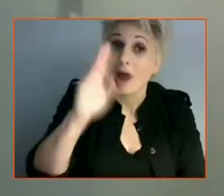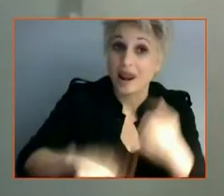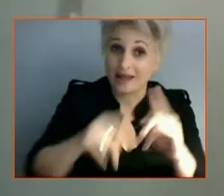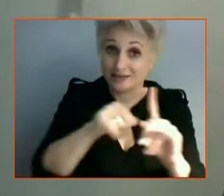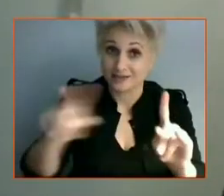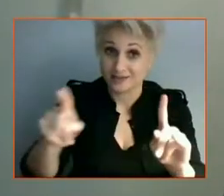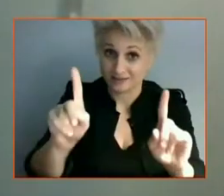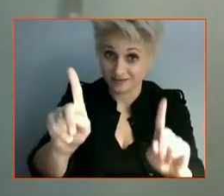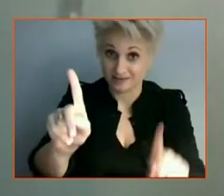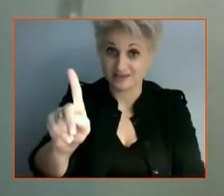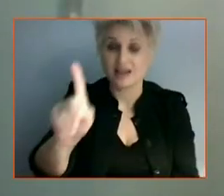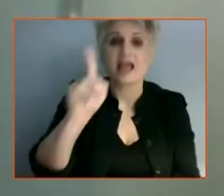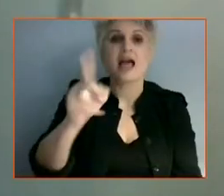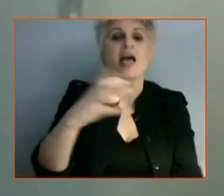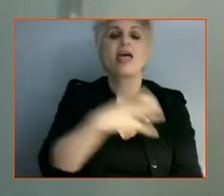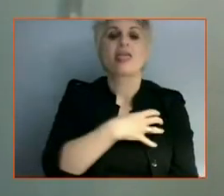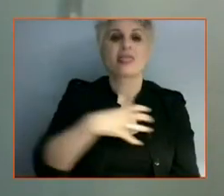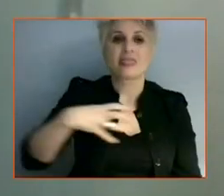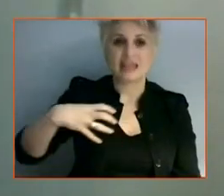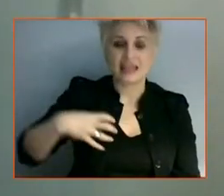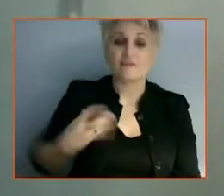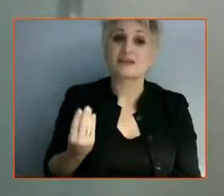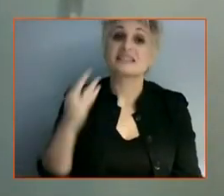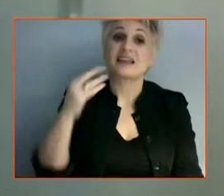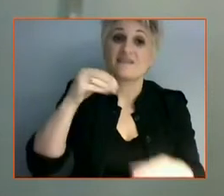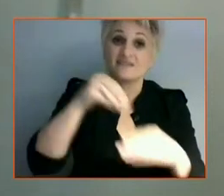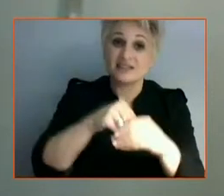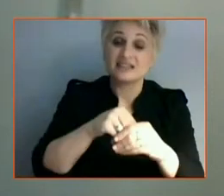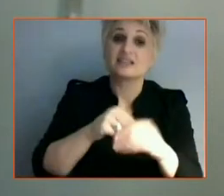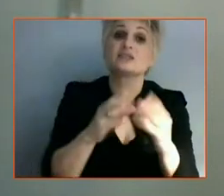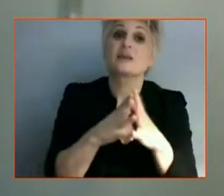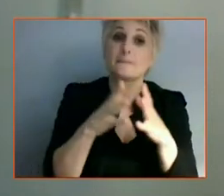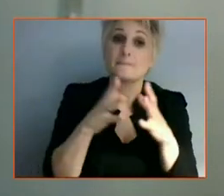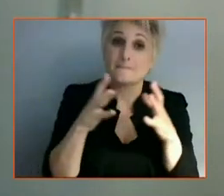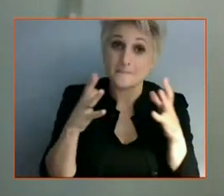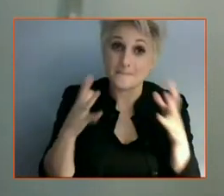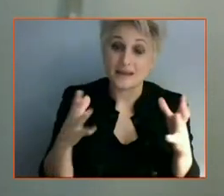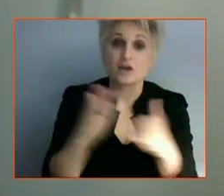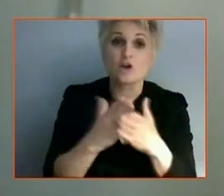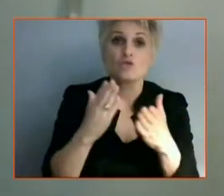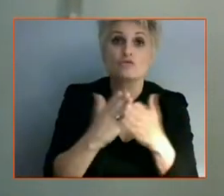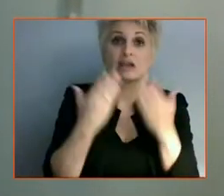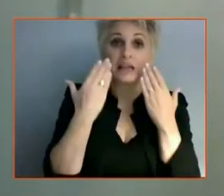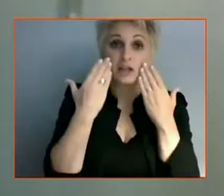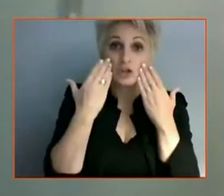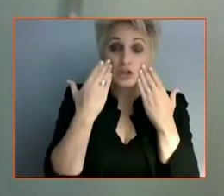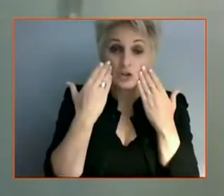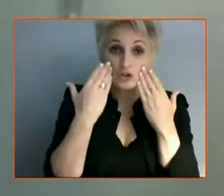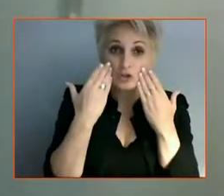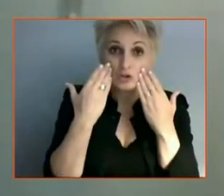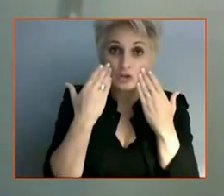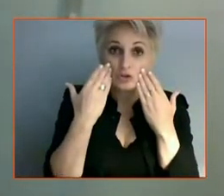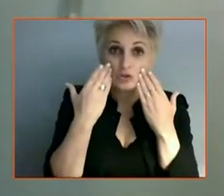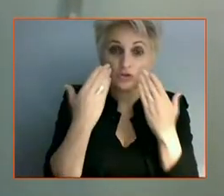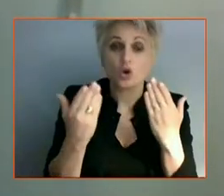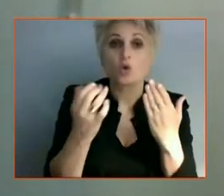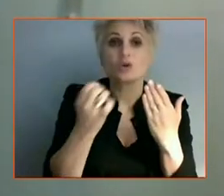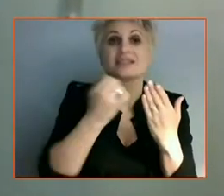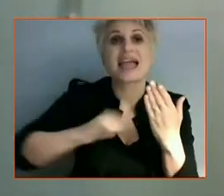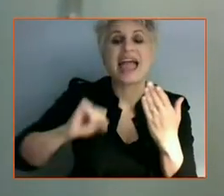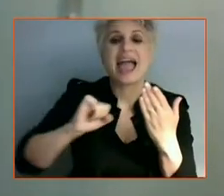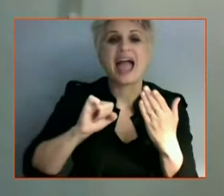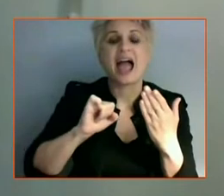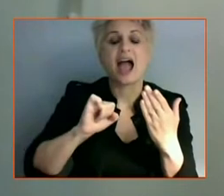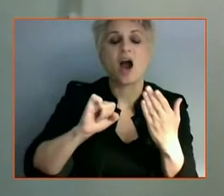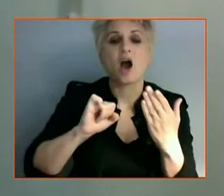One closing sentence. The government's investment is significant and signals the Labor Party's and also our government partners, the Greens and New